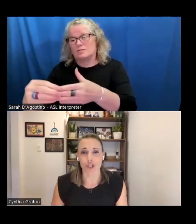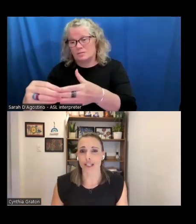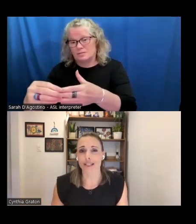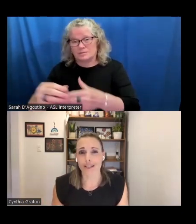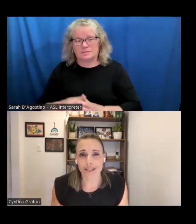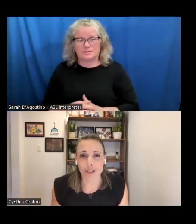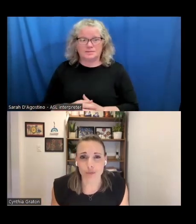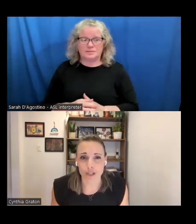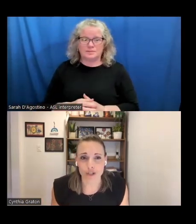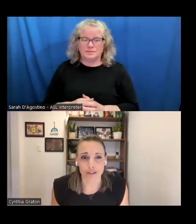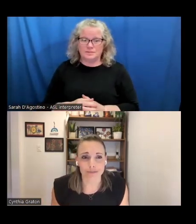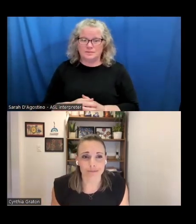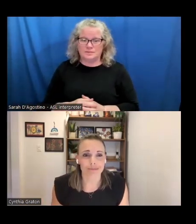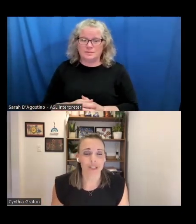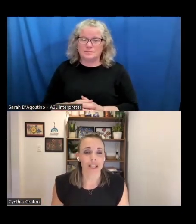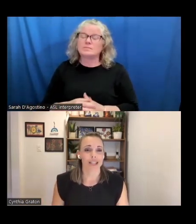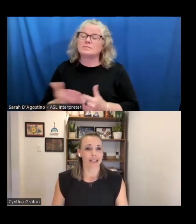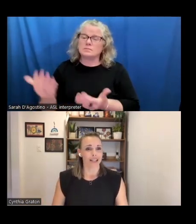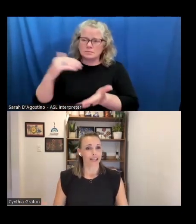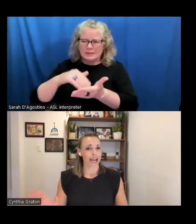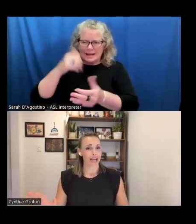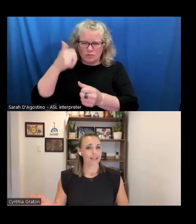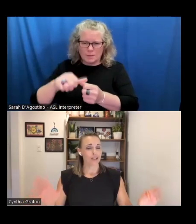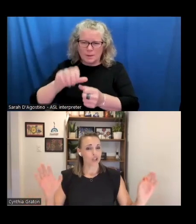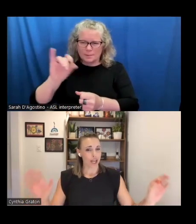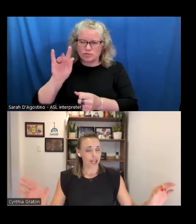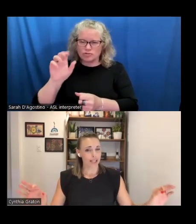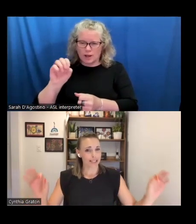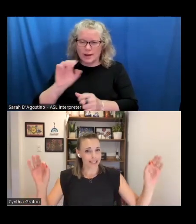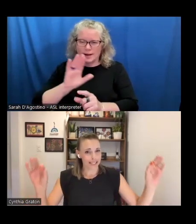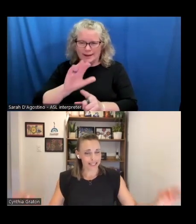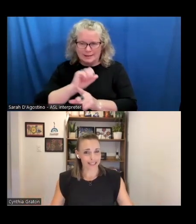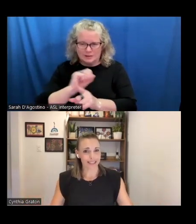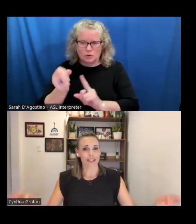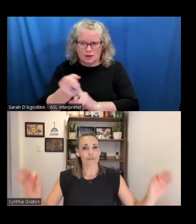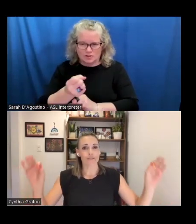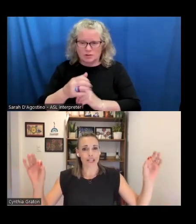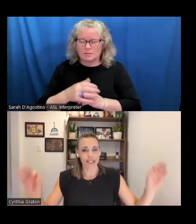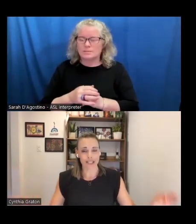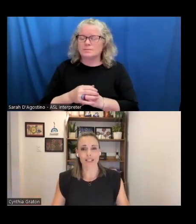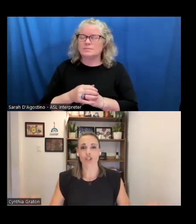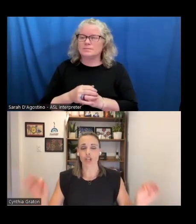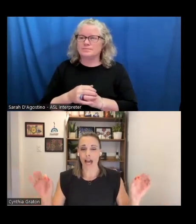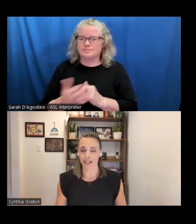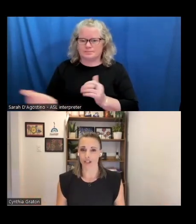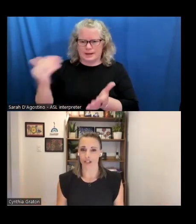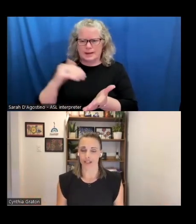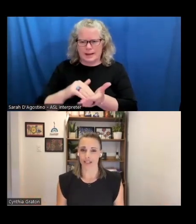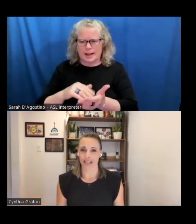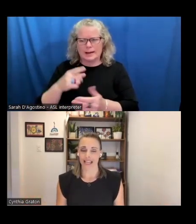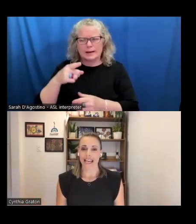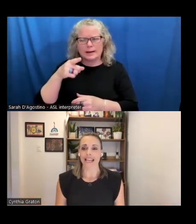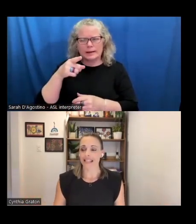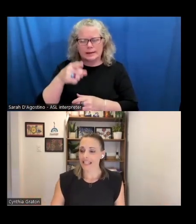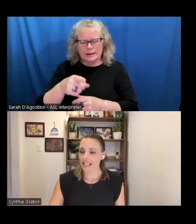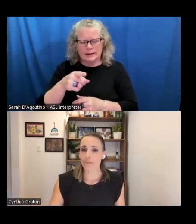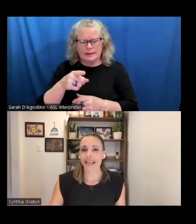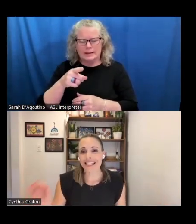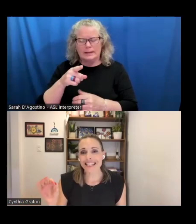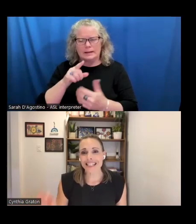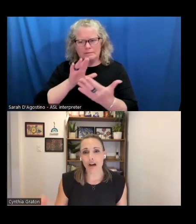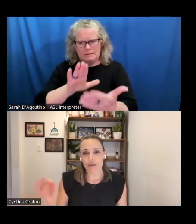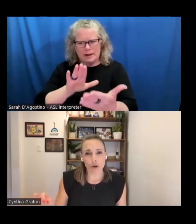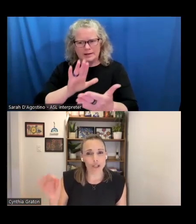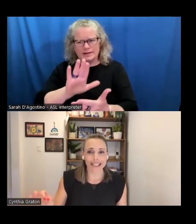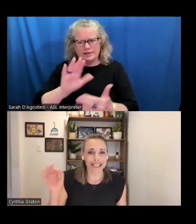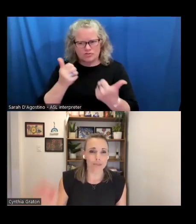revisit Jake's situation. Again, Jake consistently faces challenges in keeping